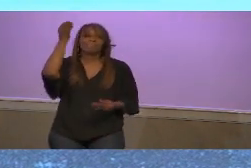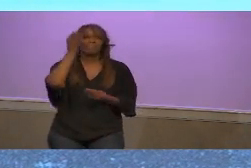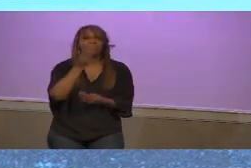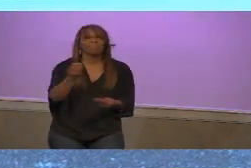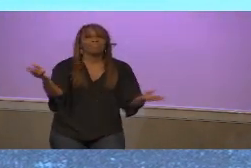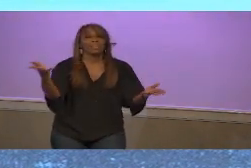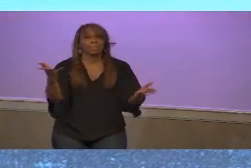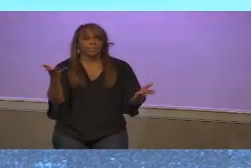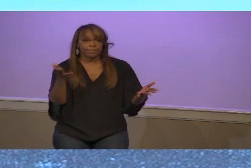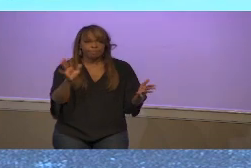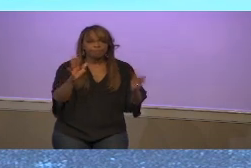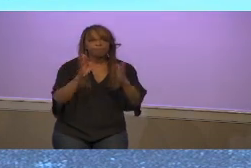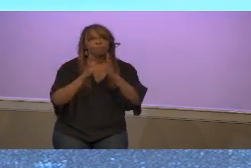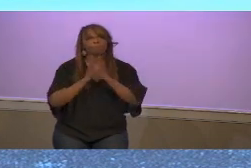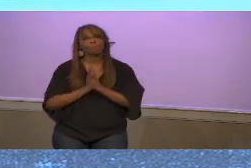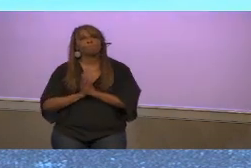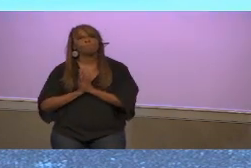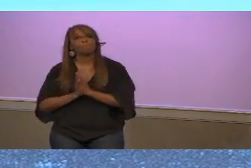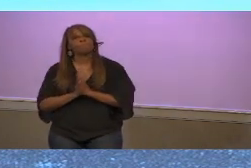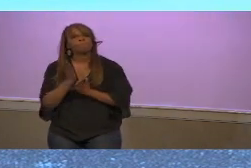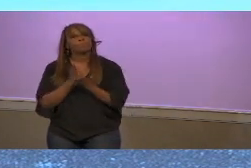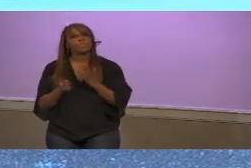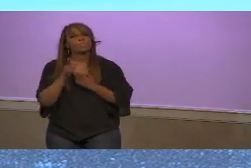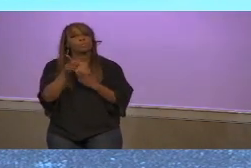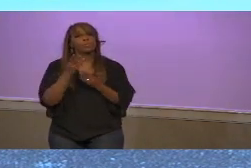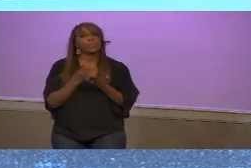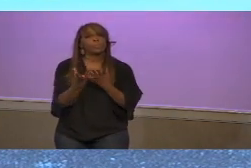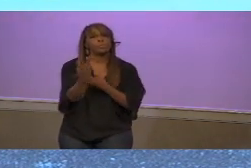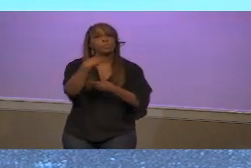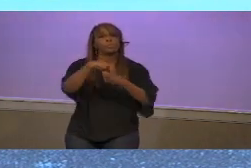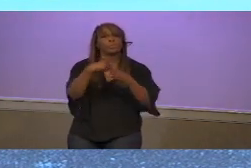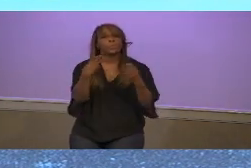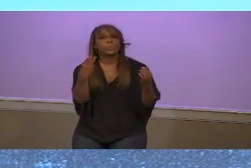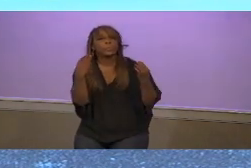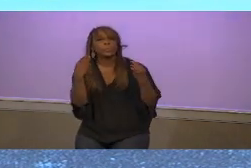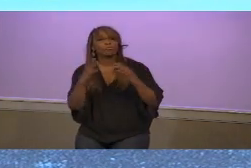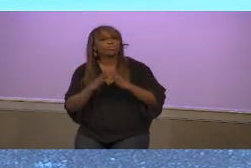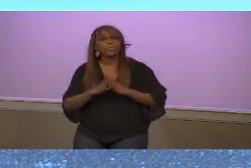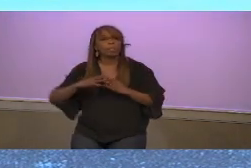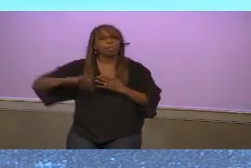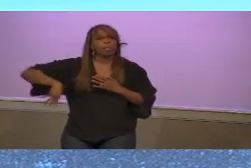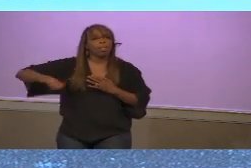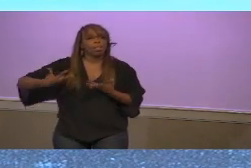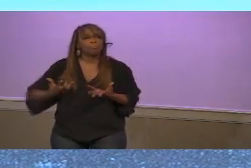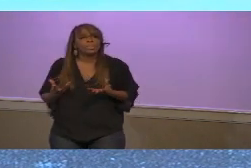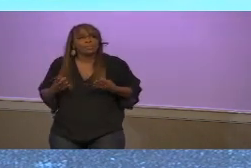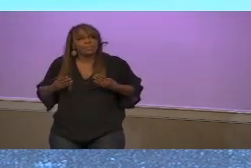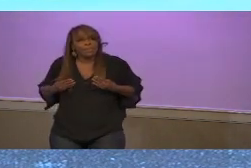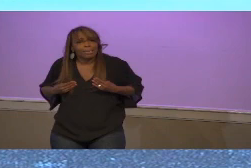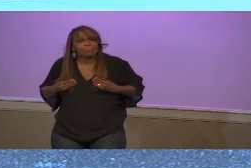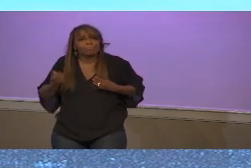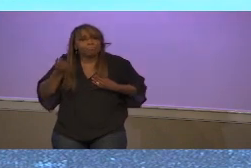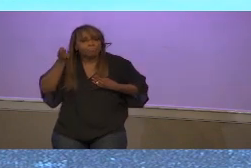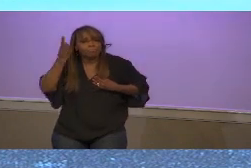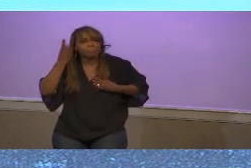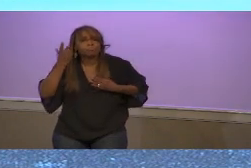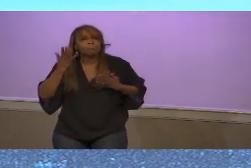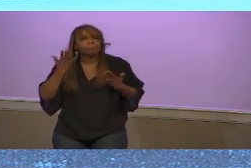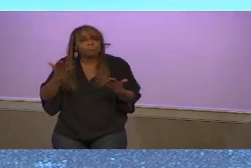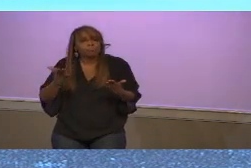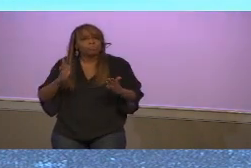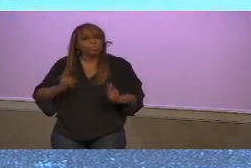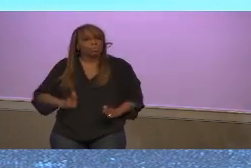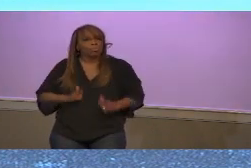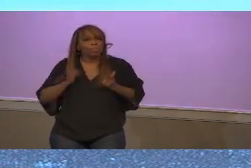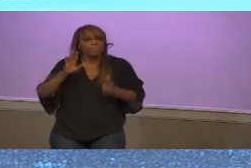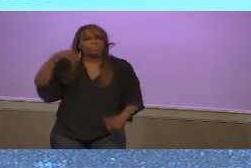you, those of you who may be watching today and have not embraced this Lord, you haven't given your life